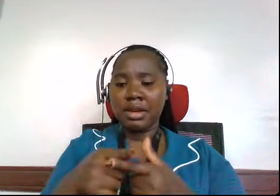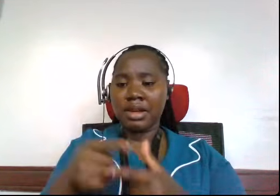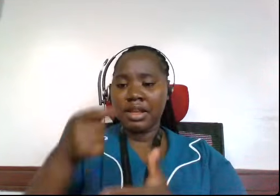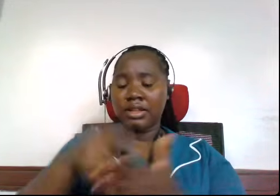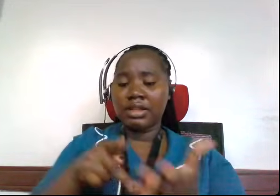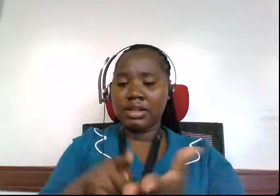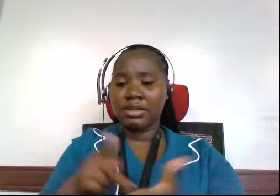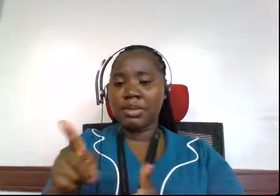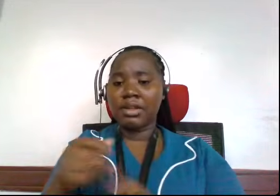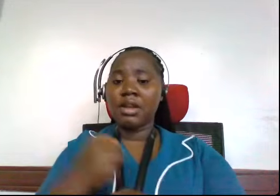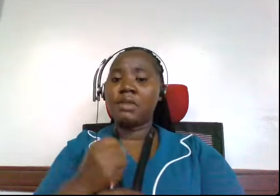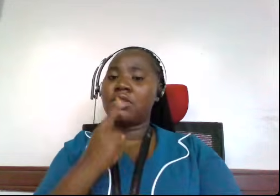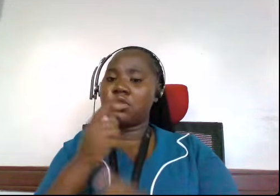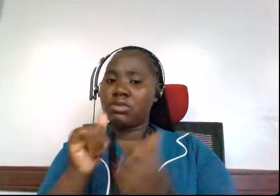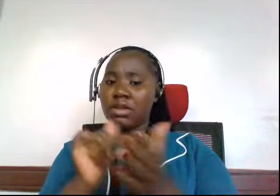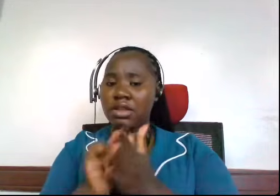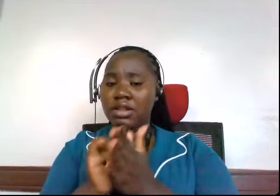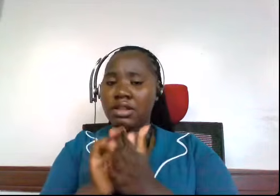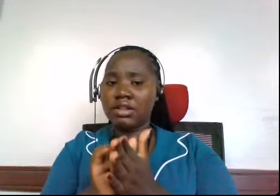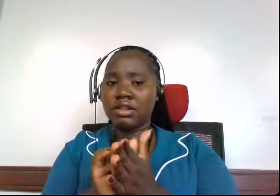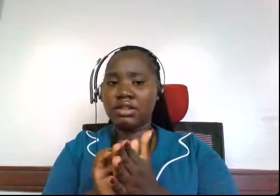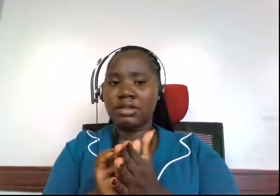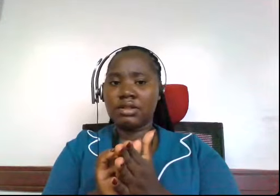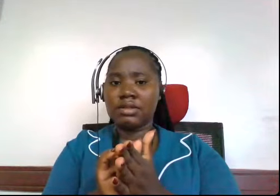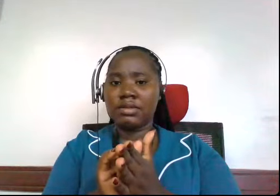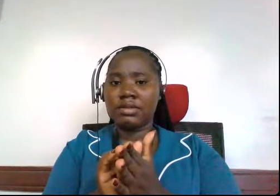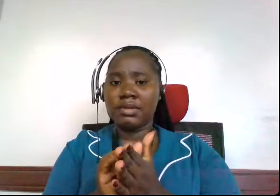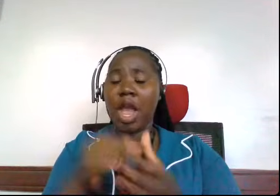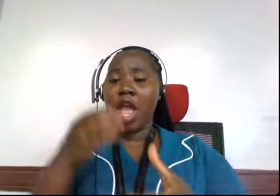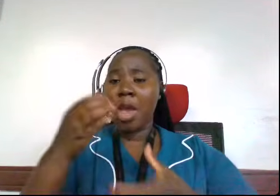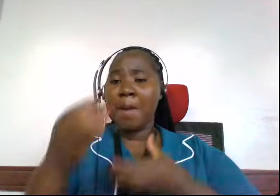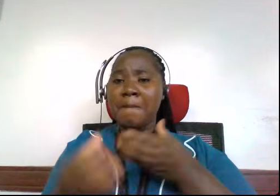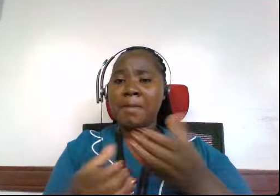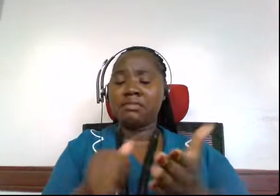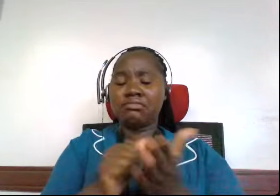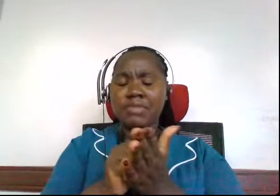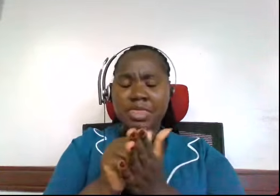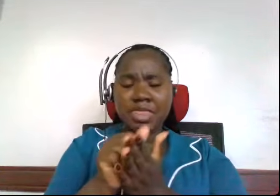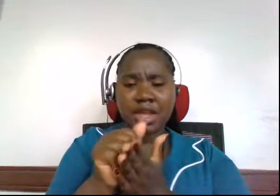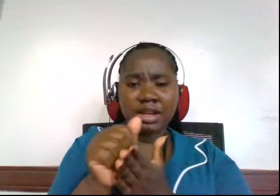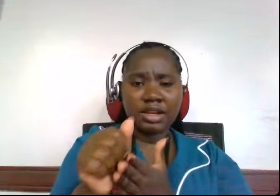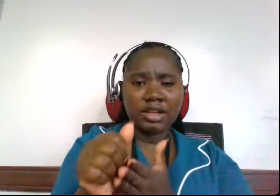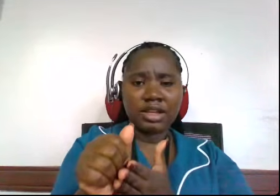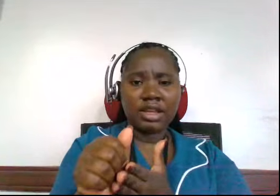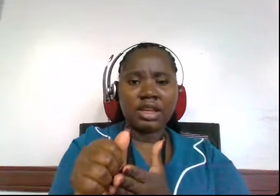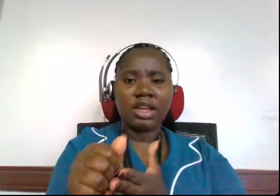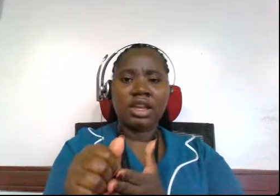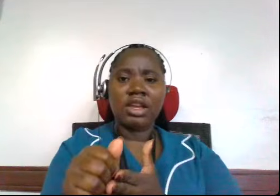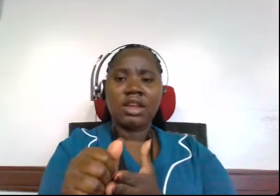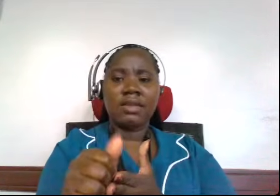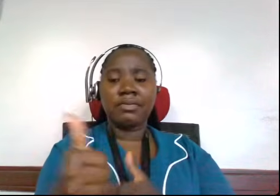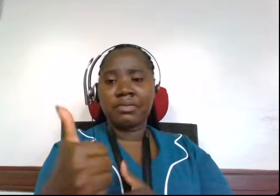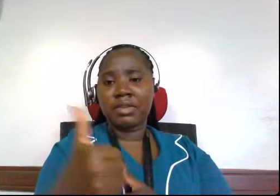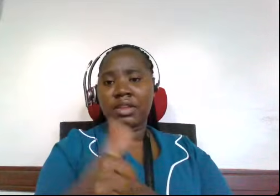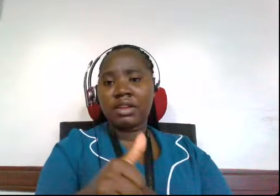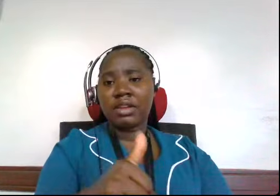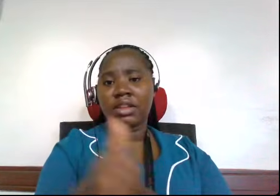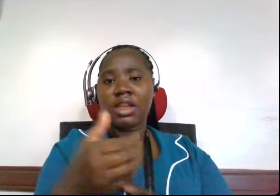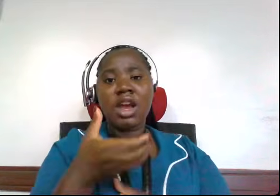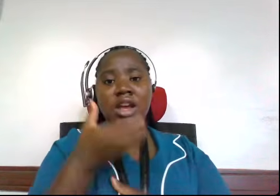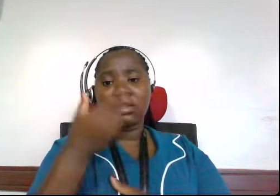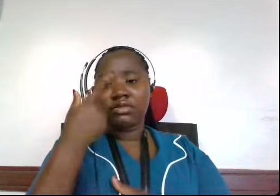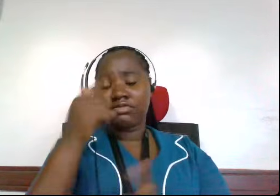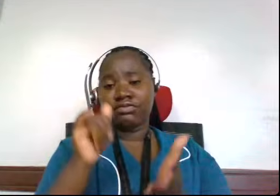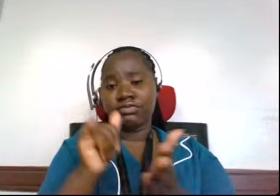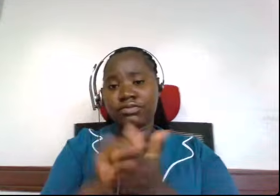as Luka has said, it's business generating. You can add a comment on that, Mr. Luka, for someone